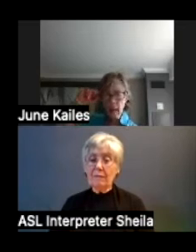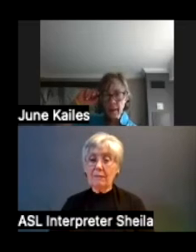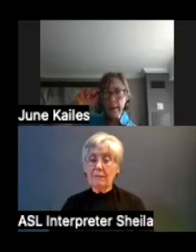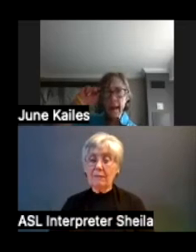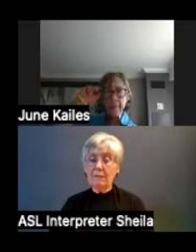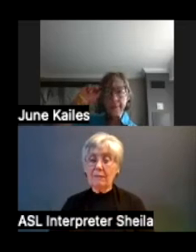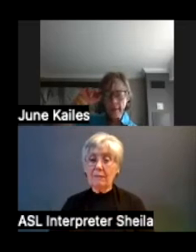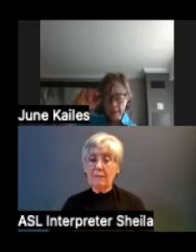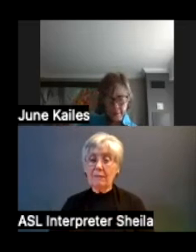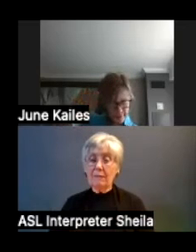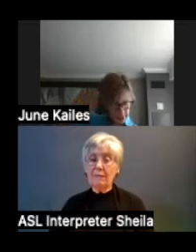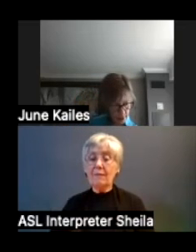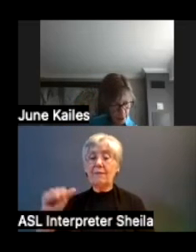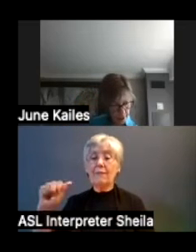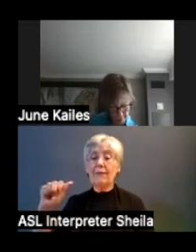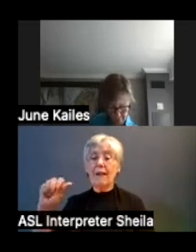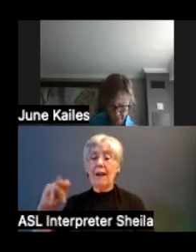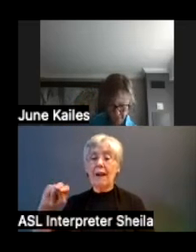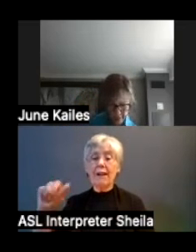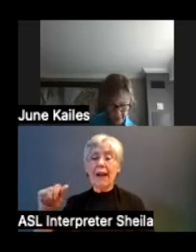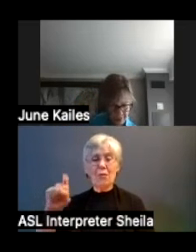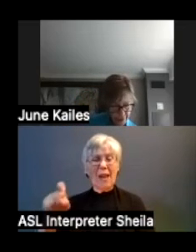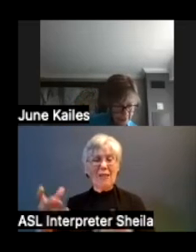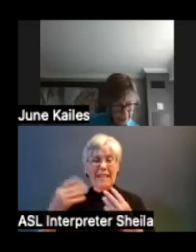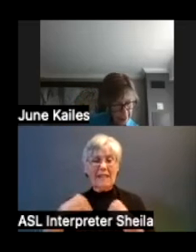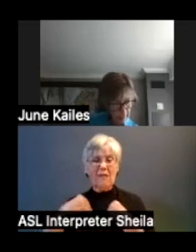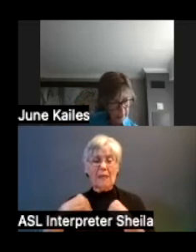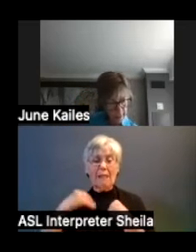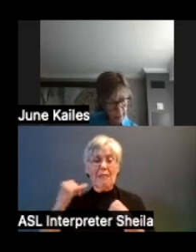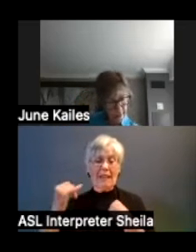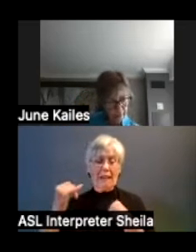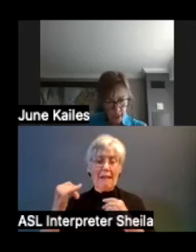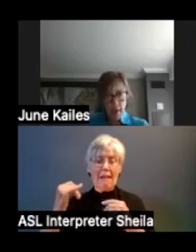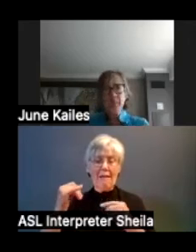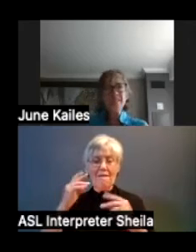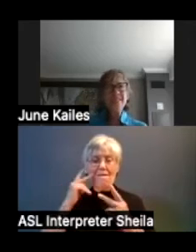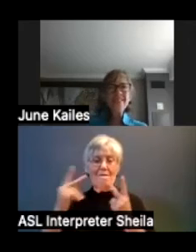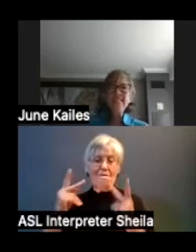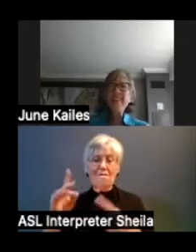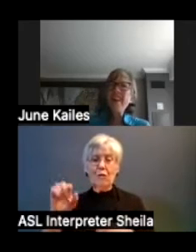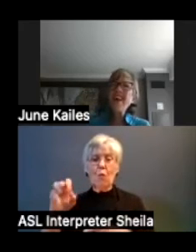And Anna, you'll have to give you the visual because I can't see it on this tiny laptop.